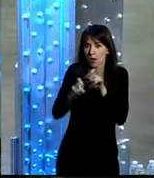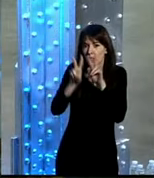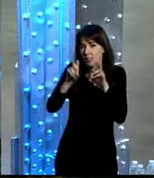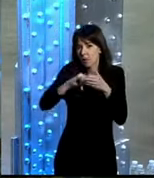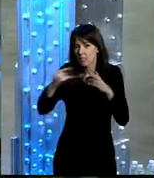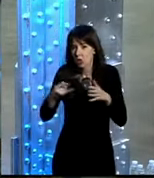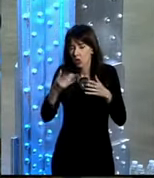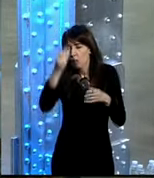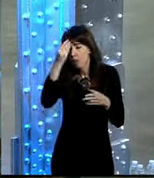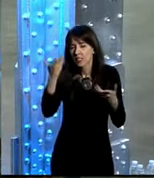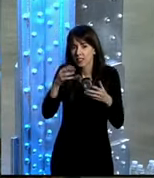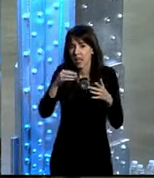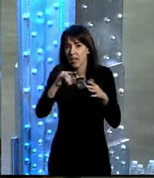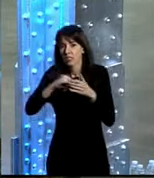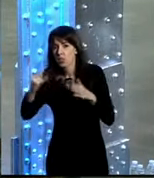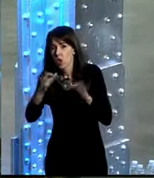think? Gosh.